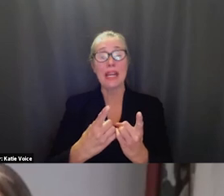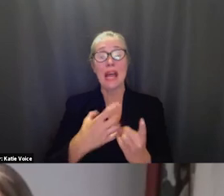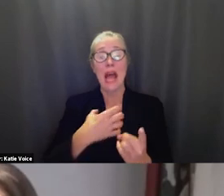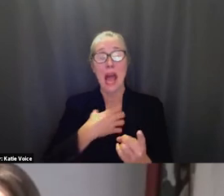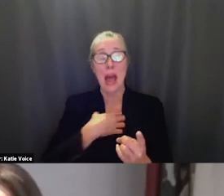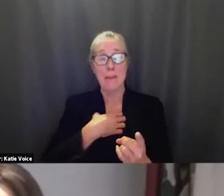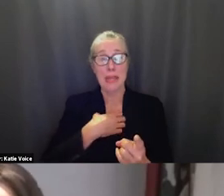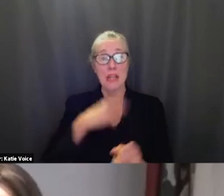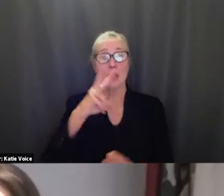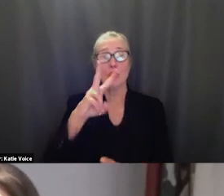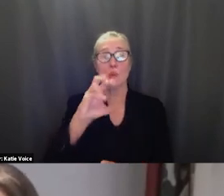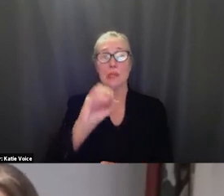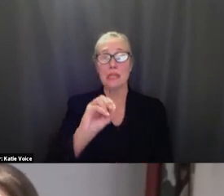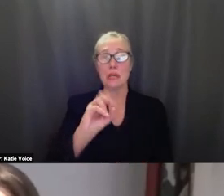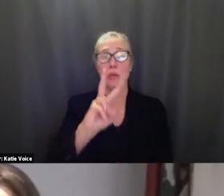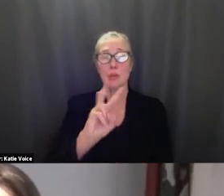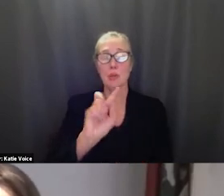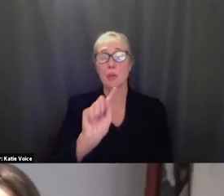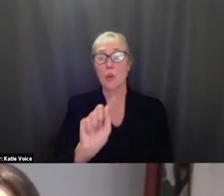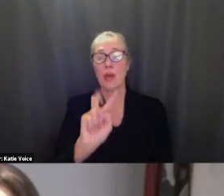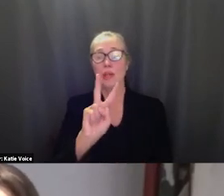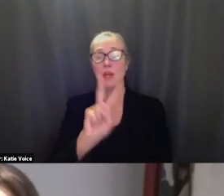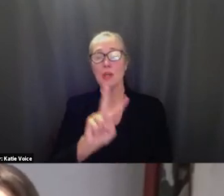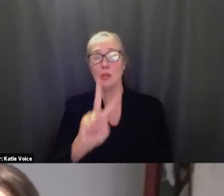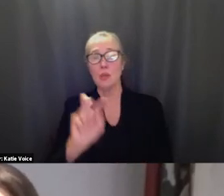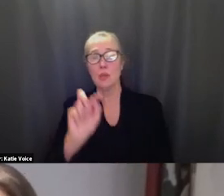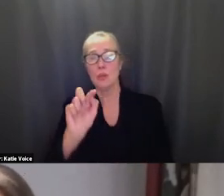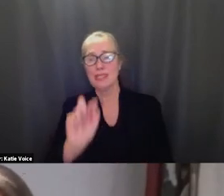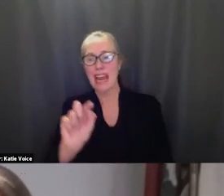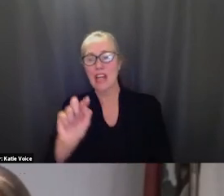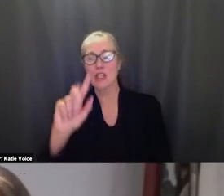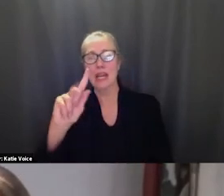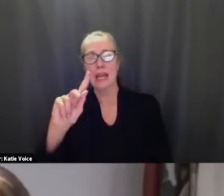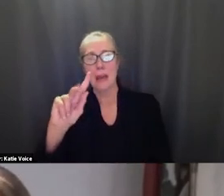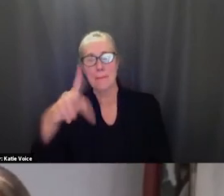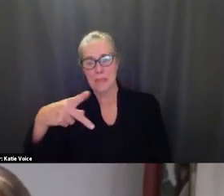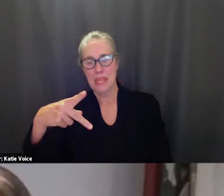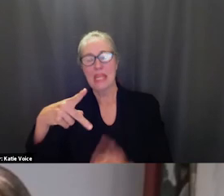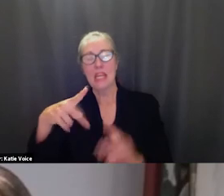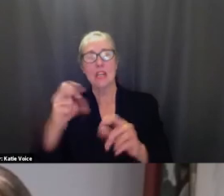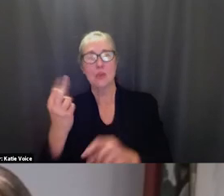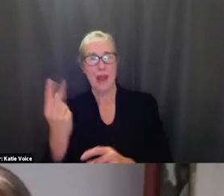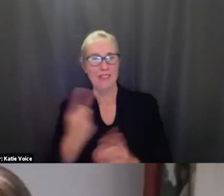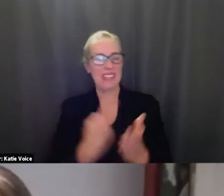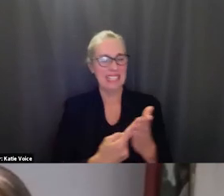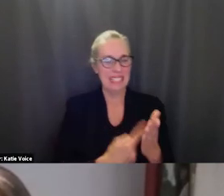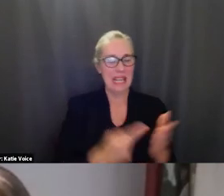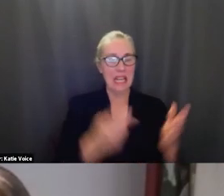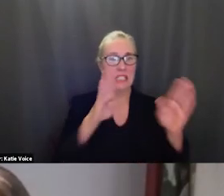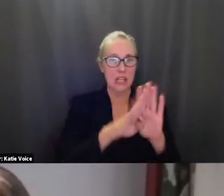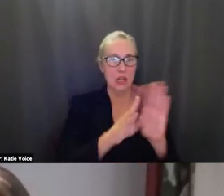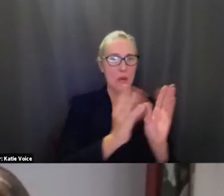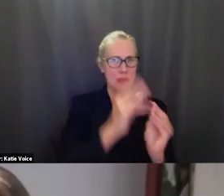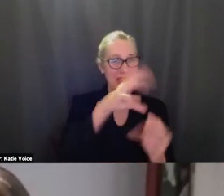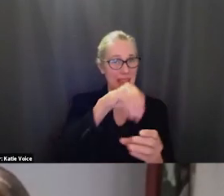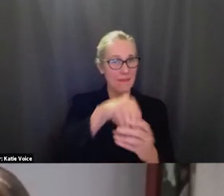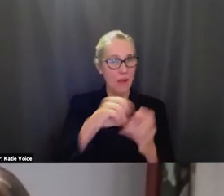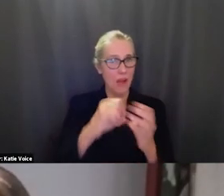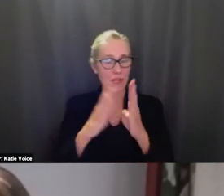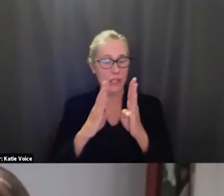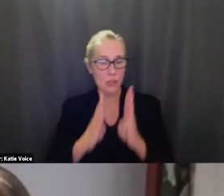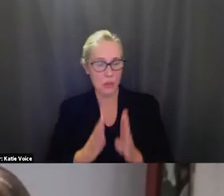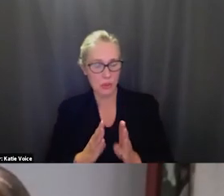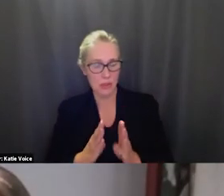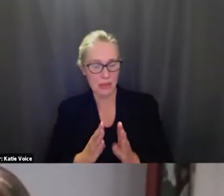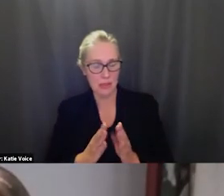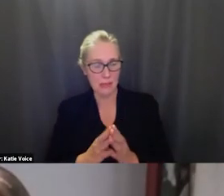two dash t twelve this item was discussed and considered in closed session since it involves a student and so i would